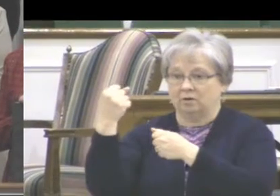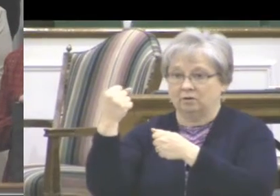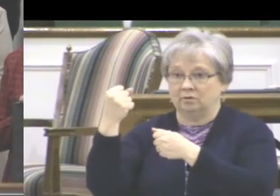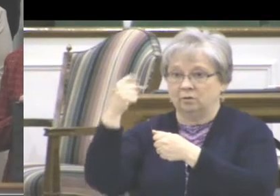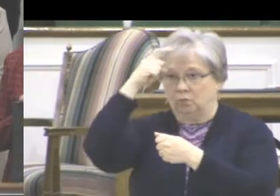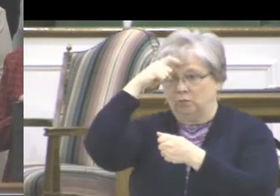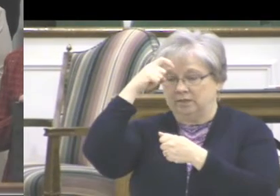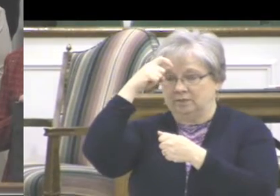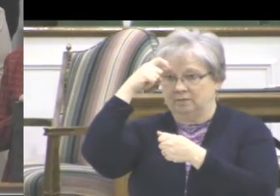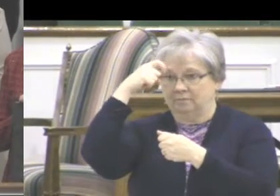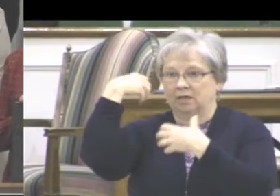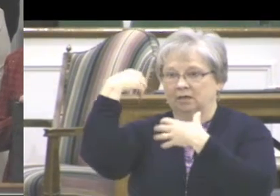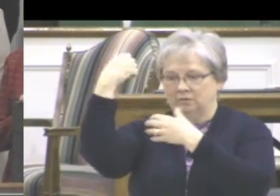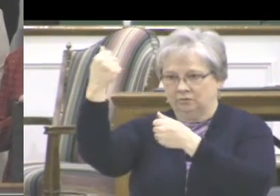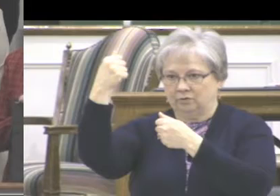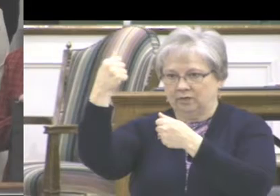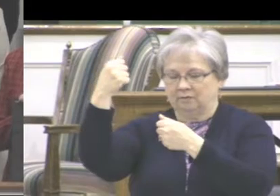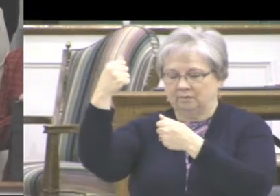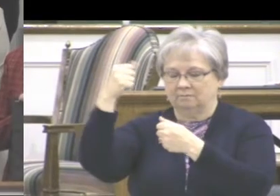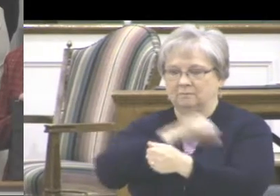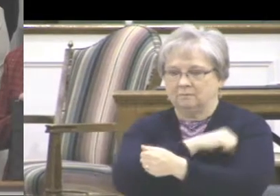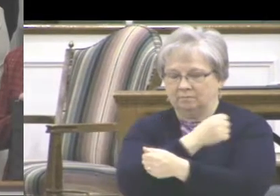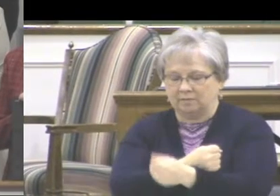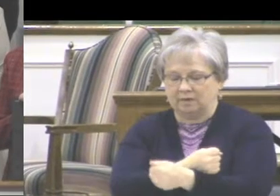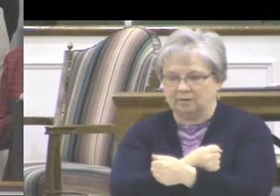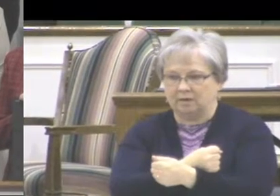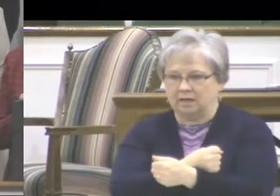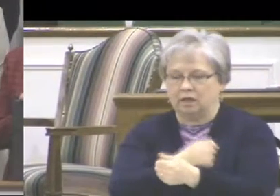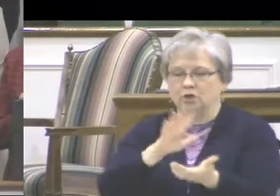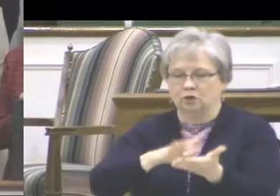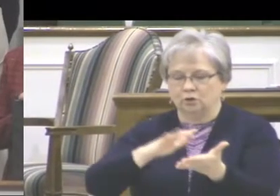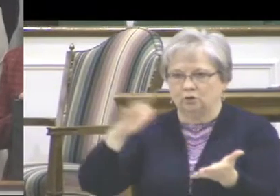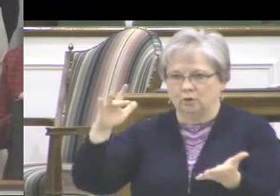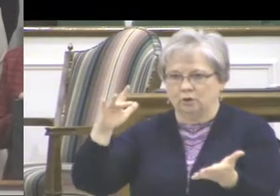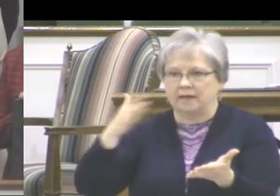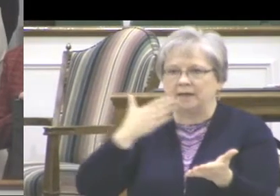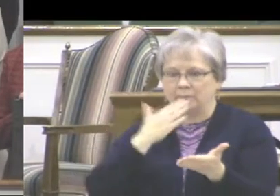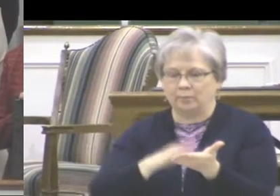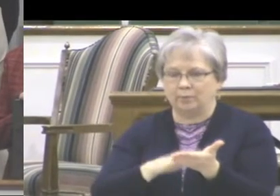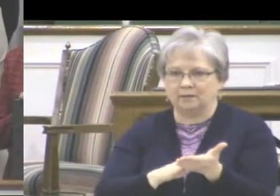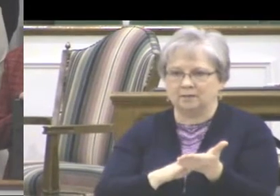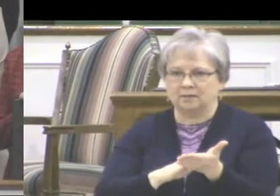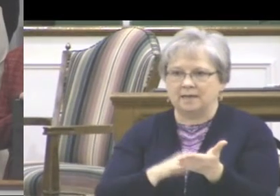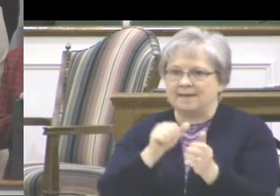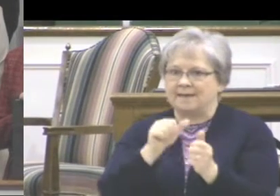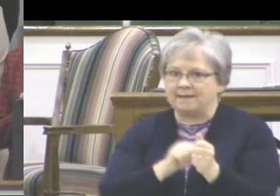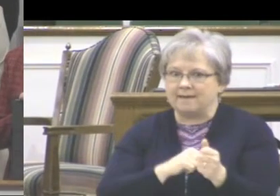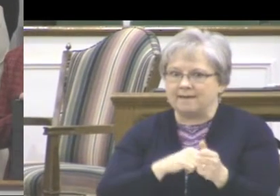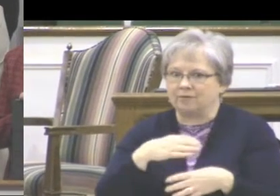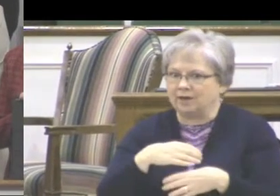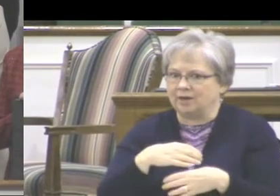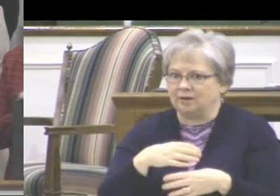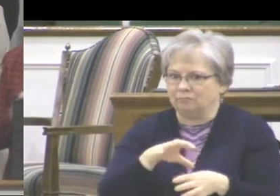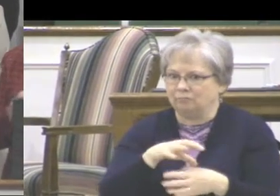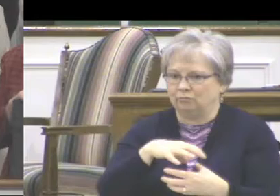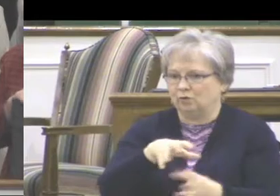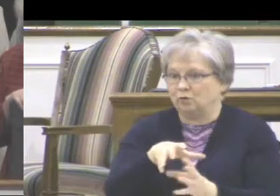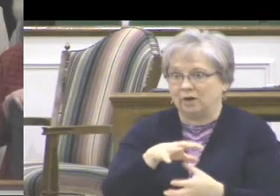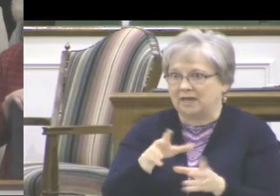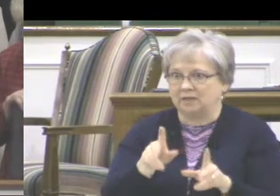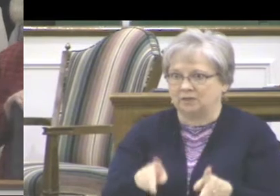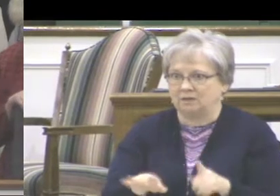strength, honor, glory, and praise." Then I heard every creature in heaven and on earth and under the earth and on the